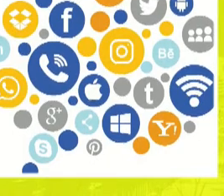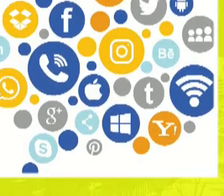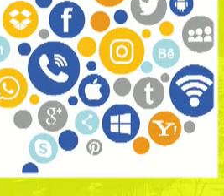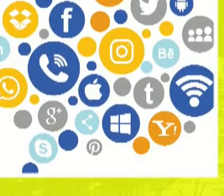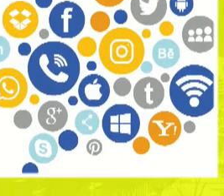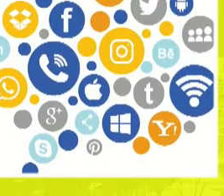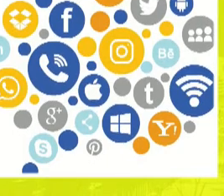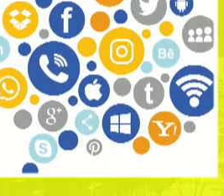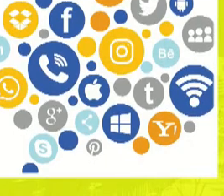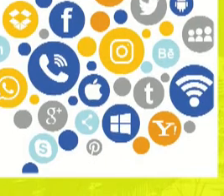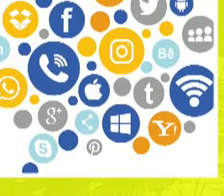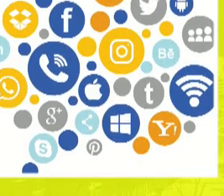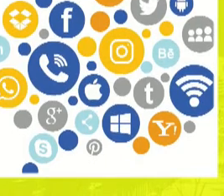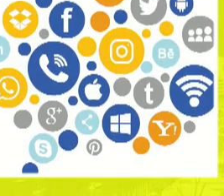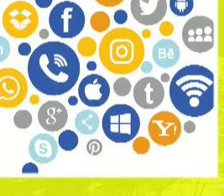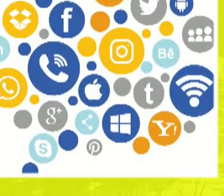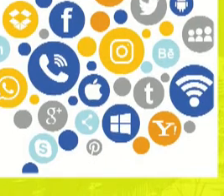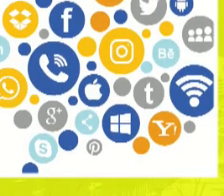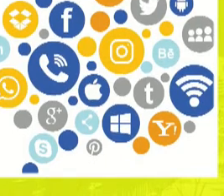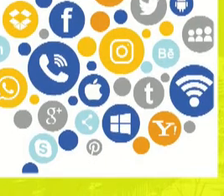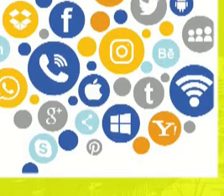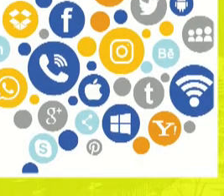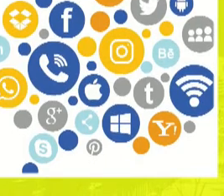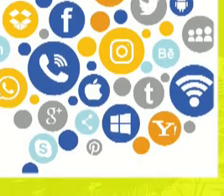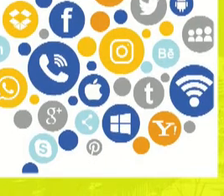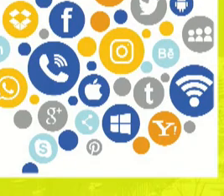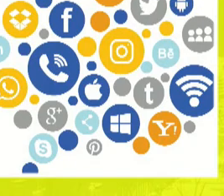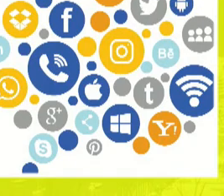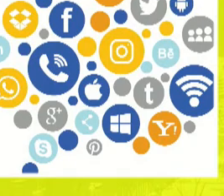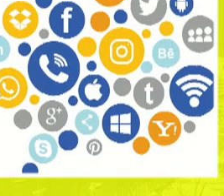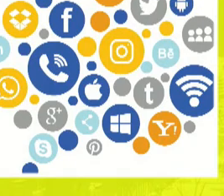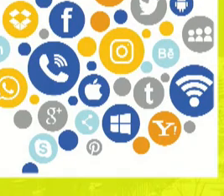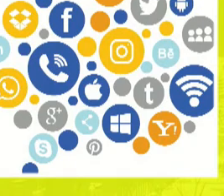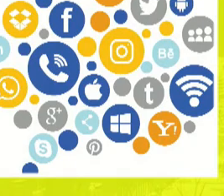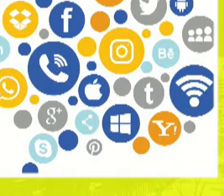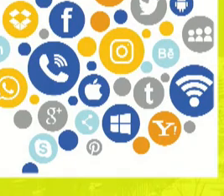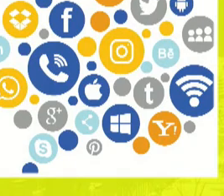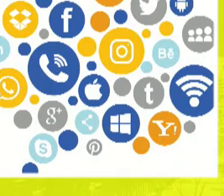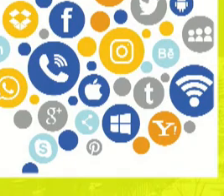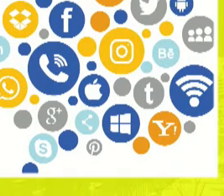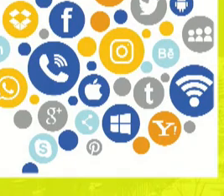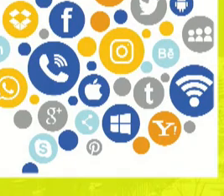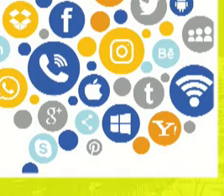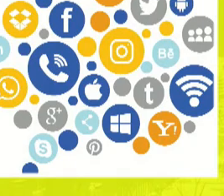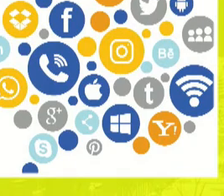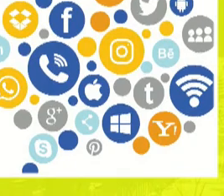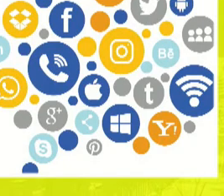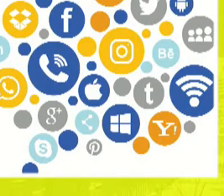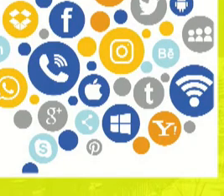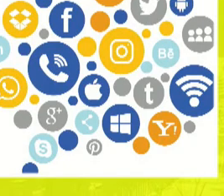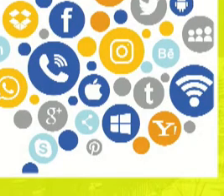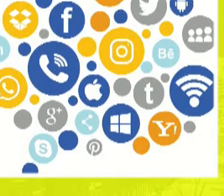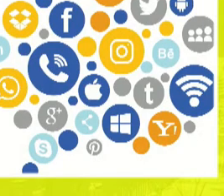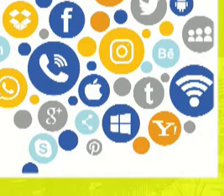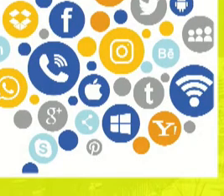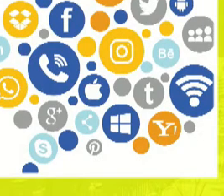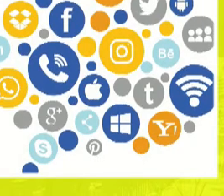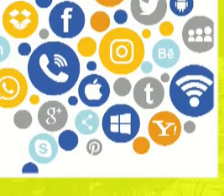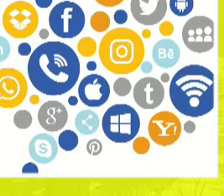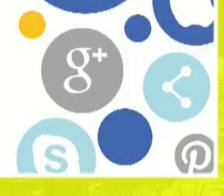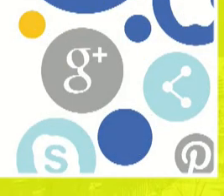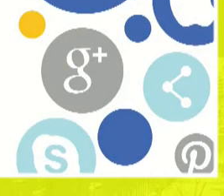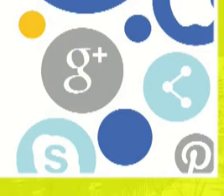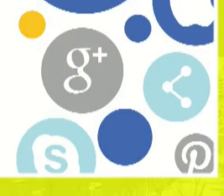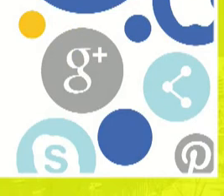as you go to make the person develop skills but the main focus is to promote and not the development of the